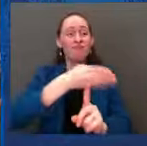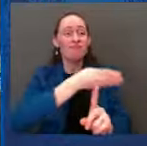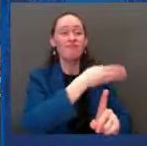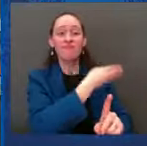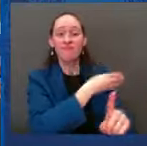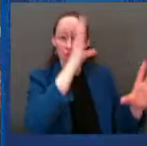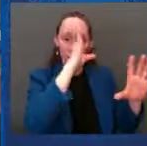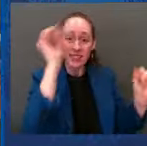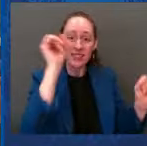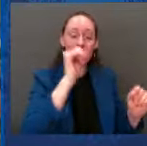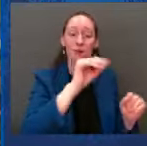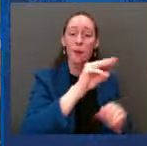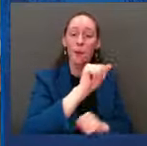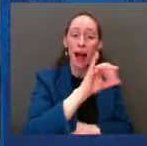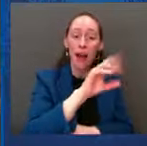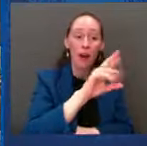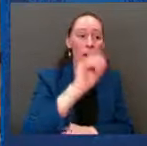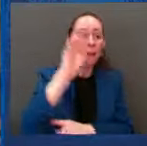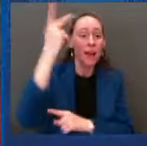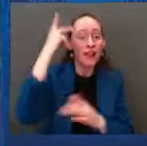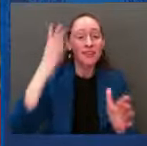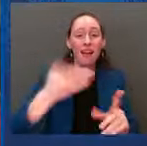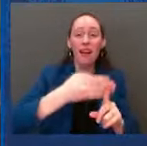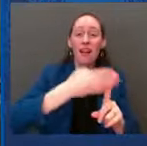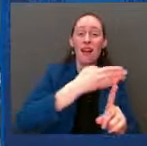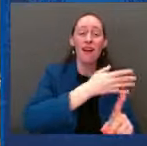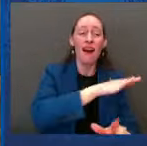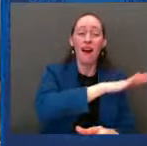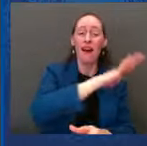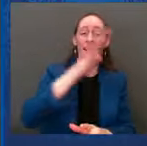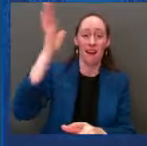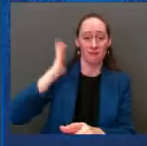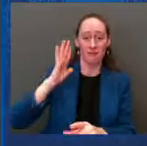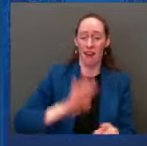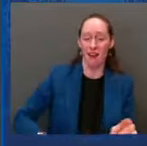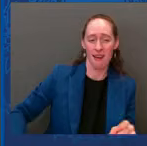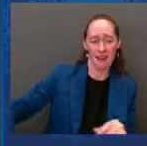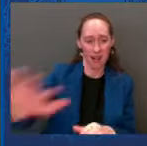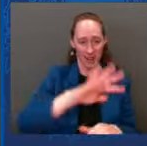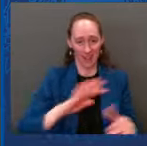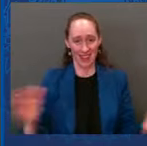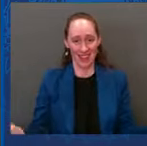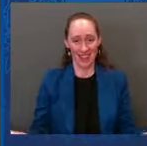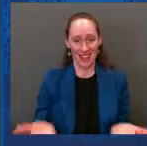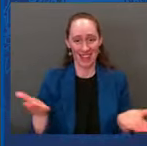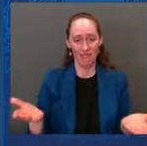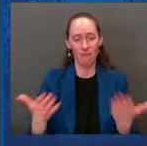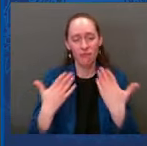country, thank you for welcoming back to Poland. You know, it was